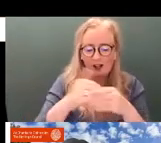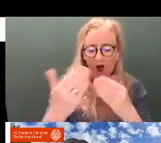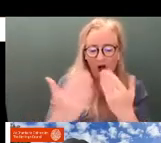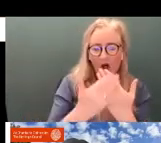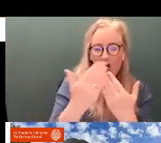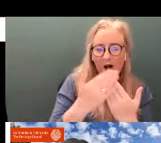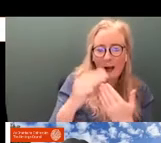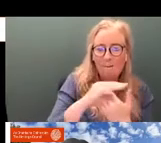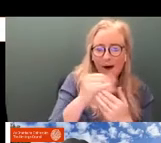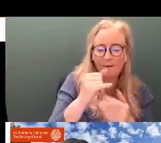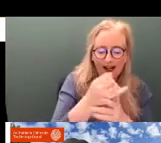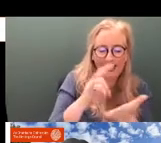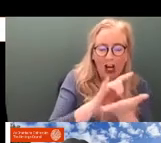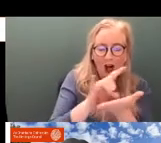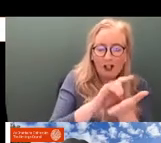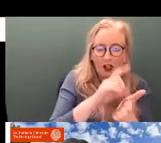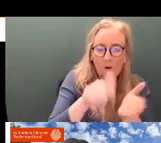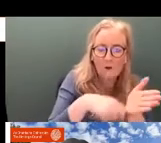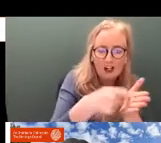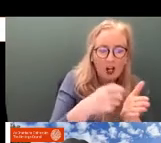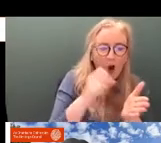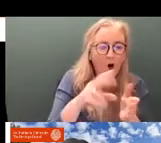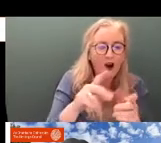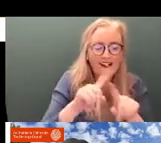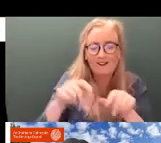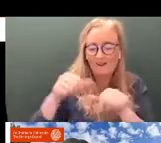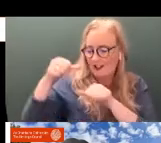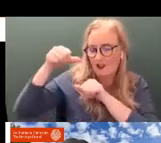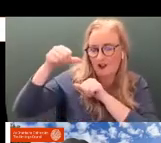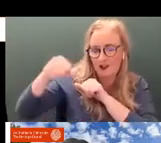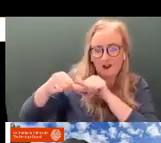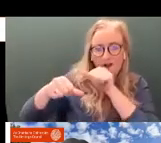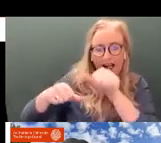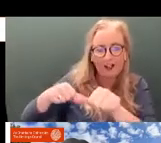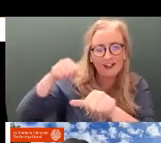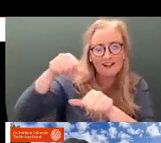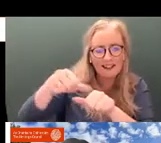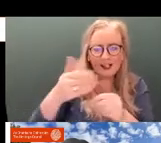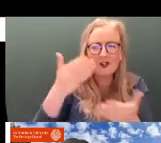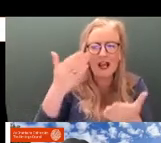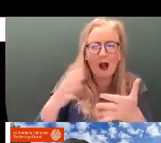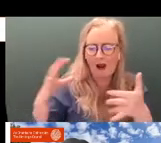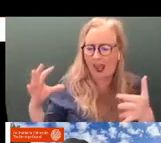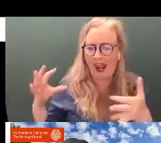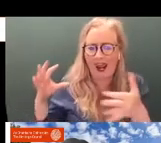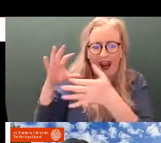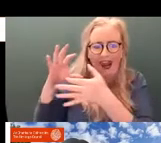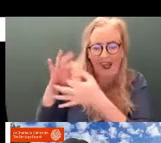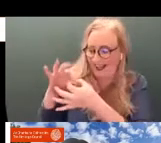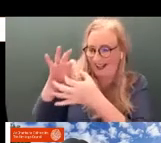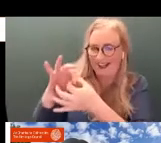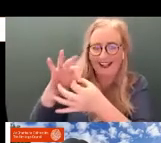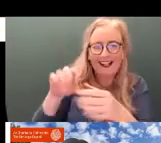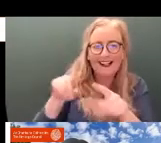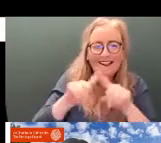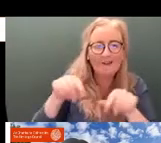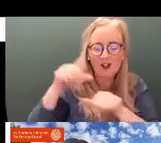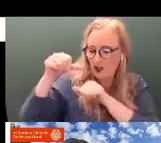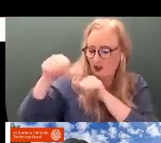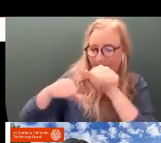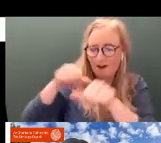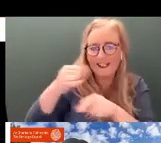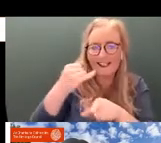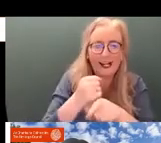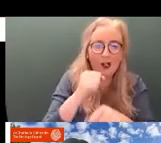in your heritage project or intergenerational projects. And so how can you link different generations within your community in your